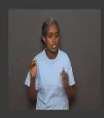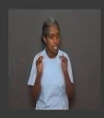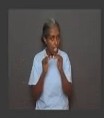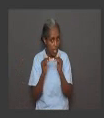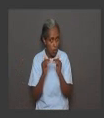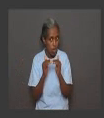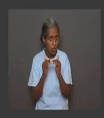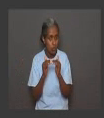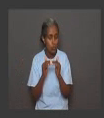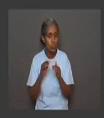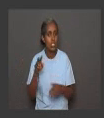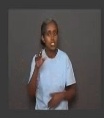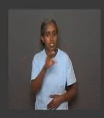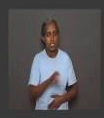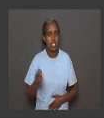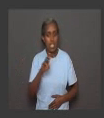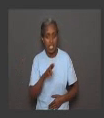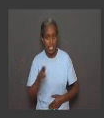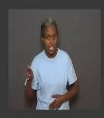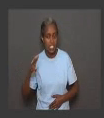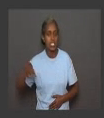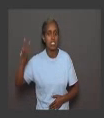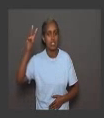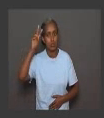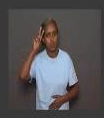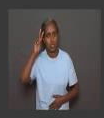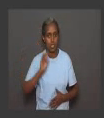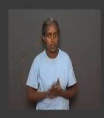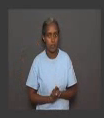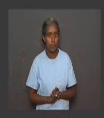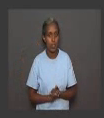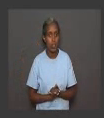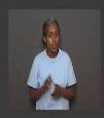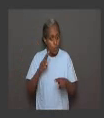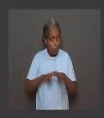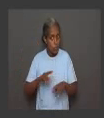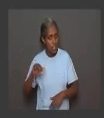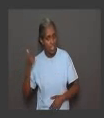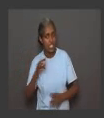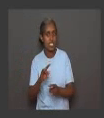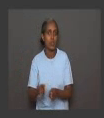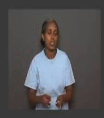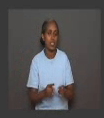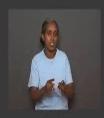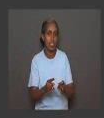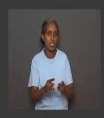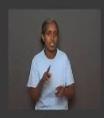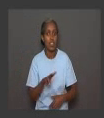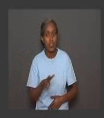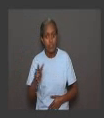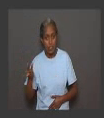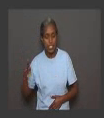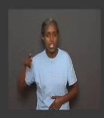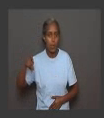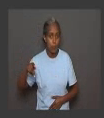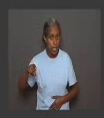equal to the radius squared. Put another way, vector